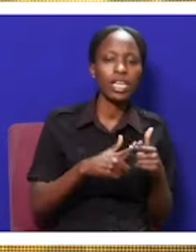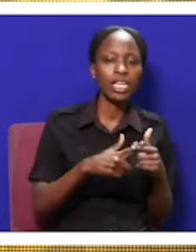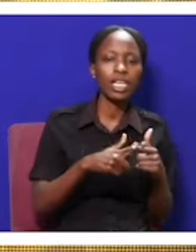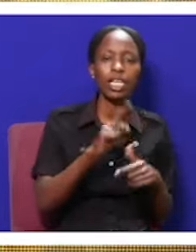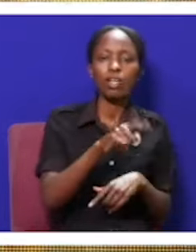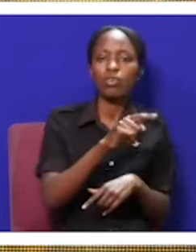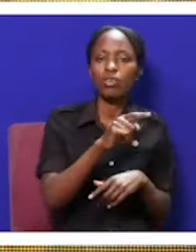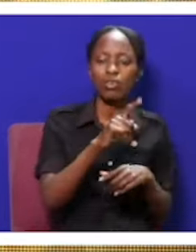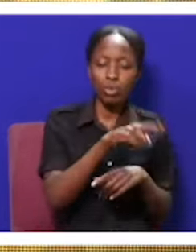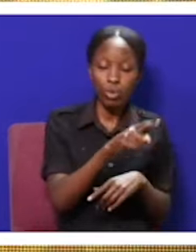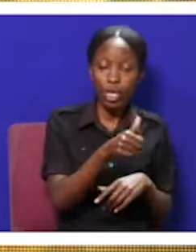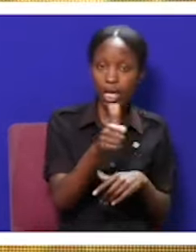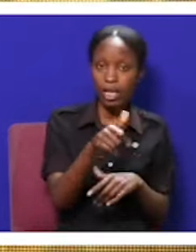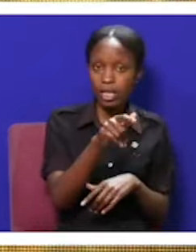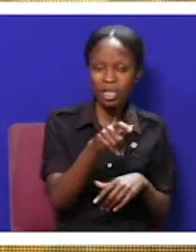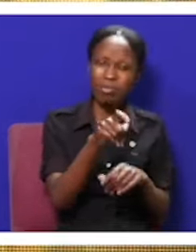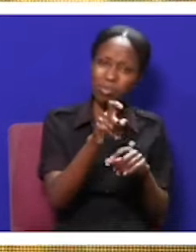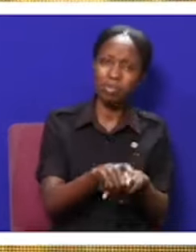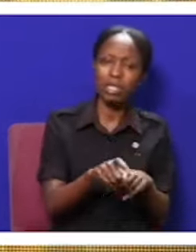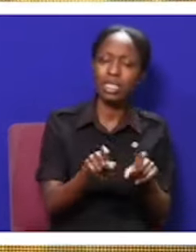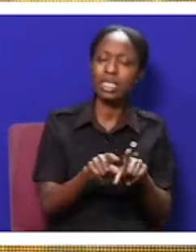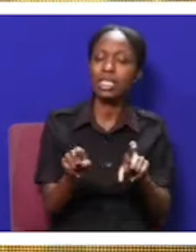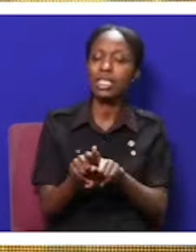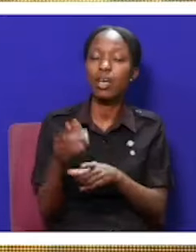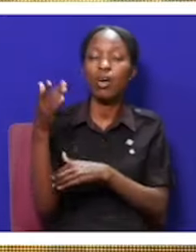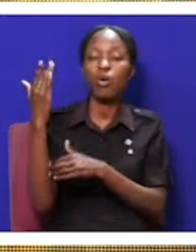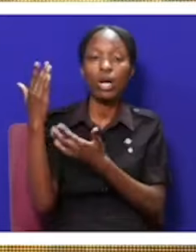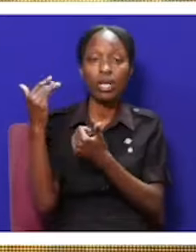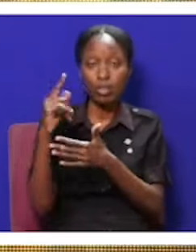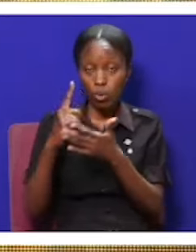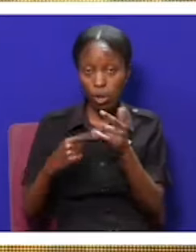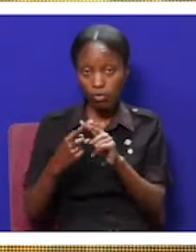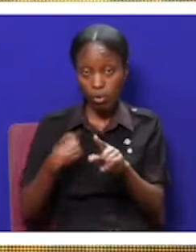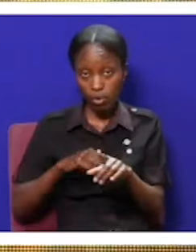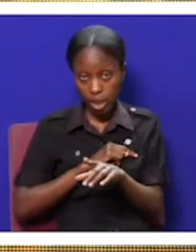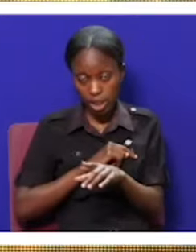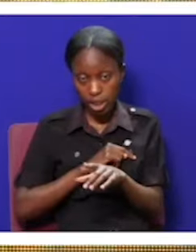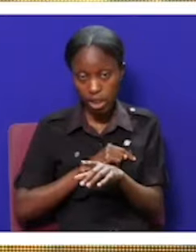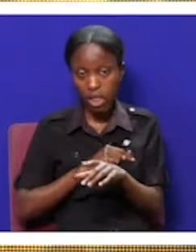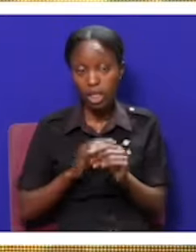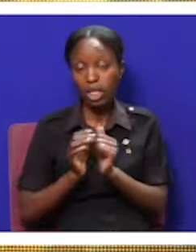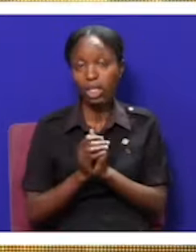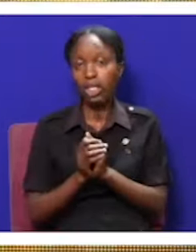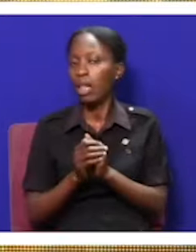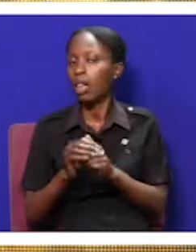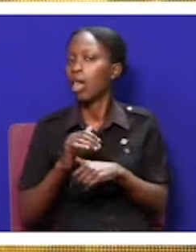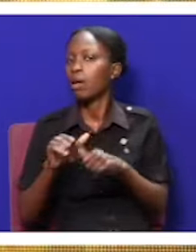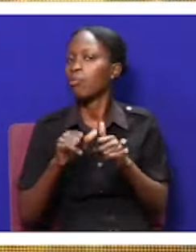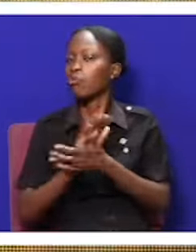basis. So then, what is God's expectation of us in terms of